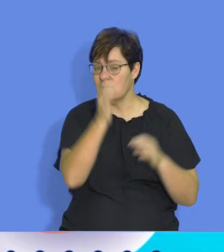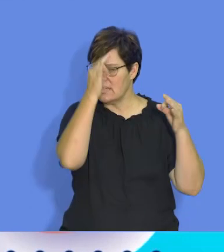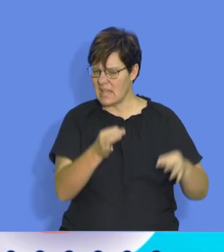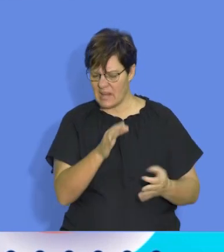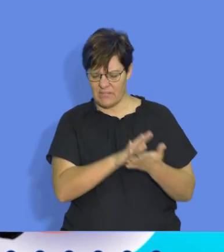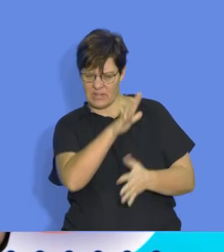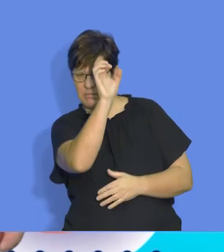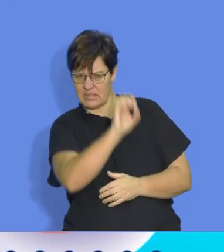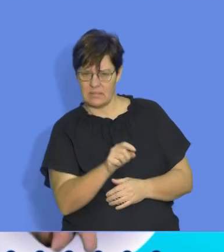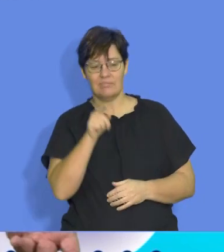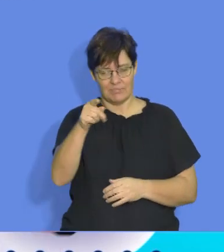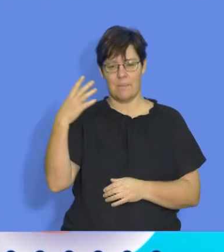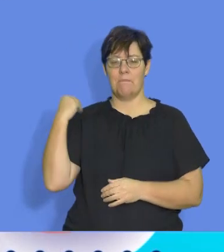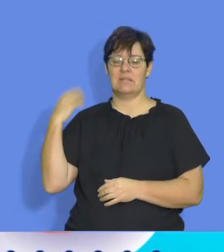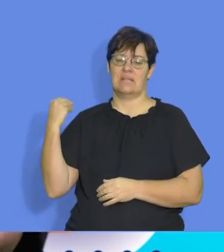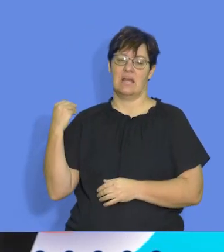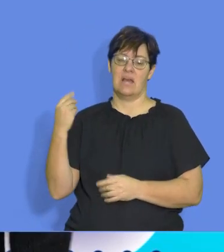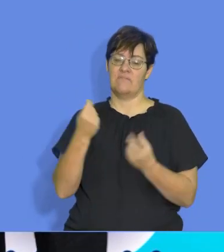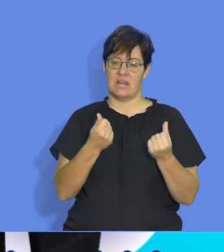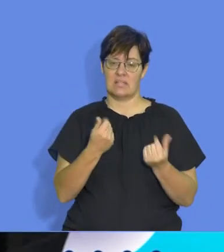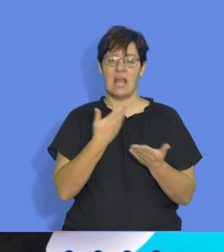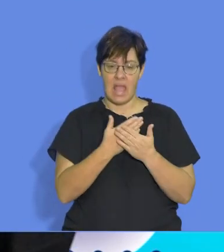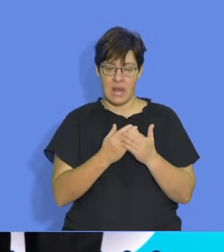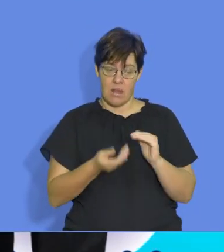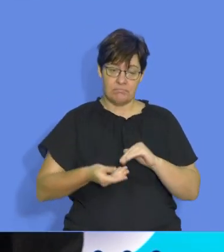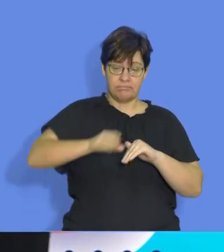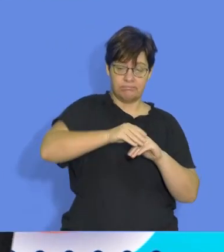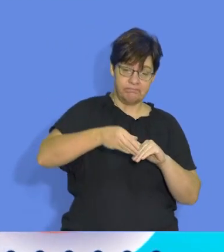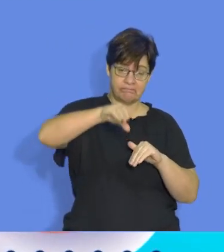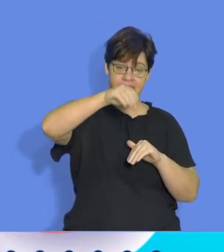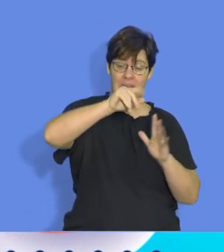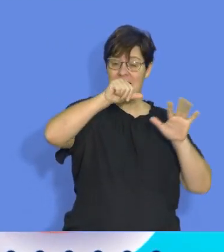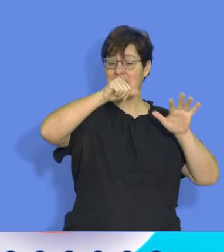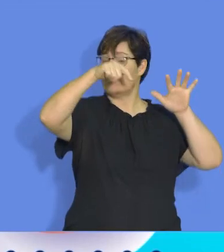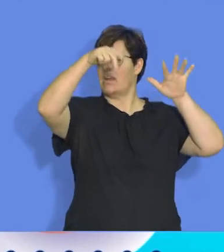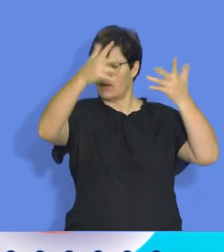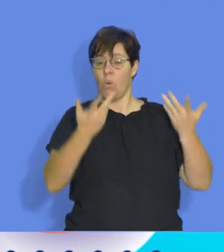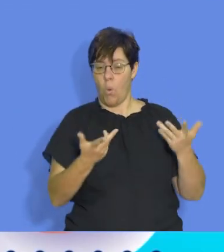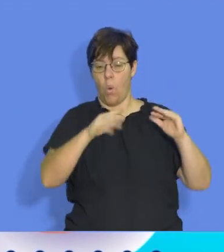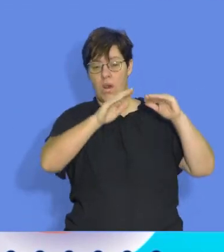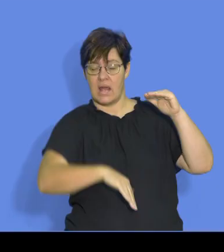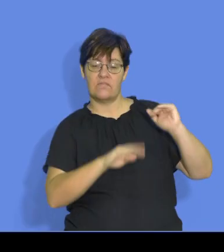that is the amount that can go up or down depending on the needs of the country.